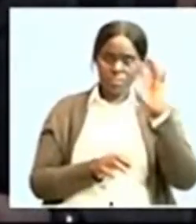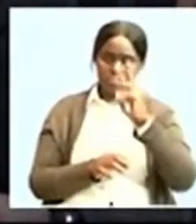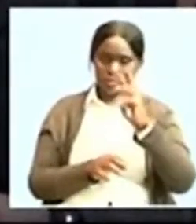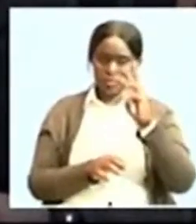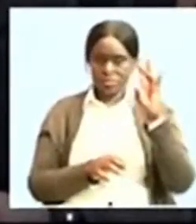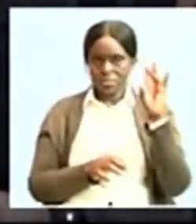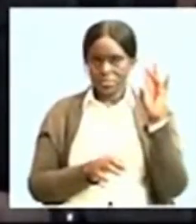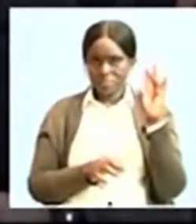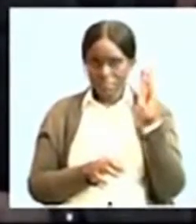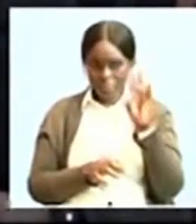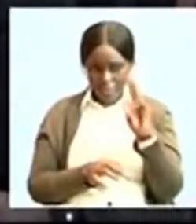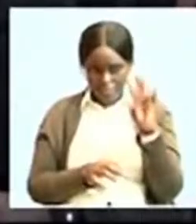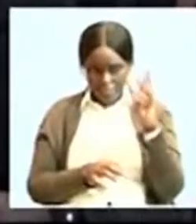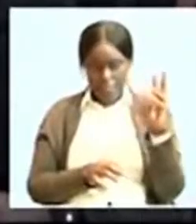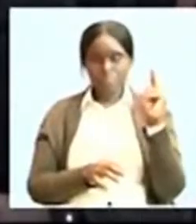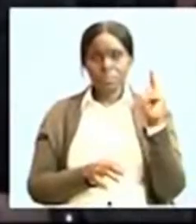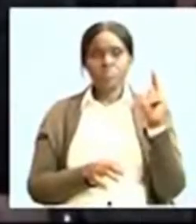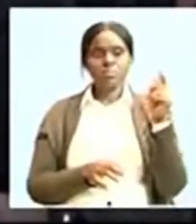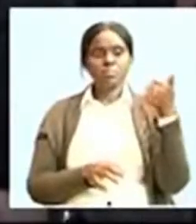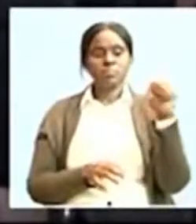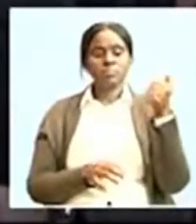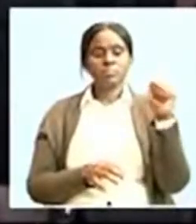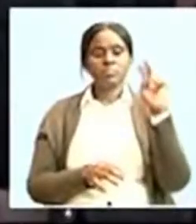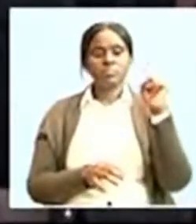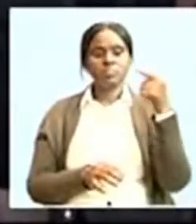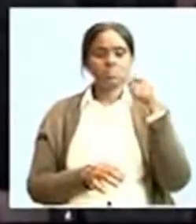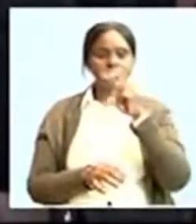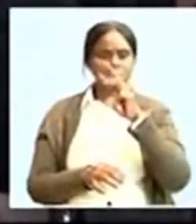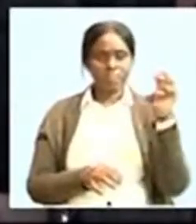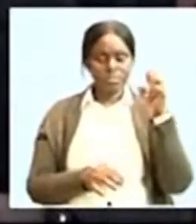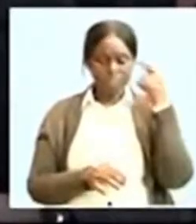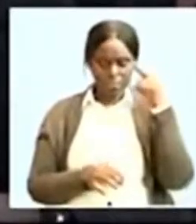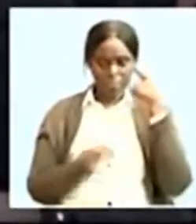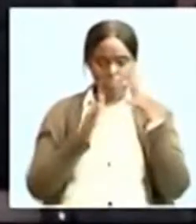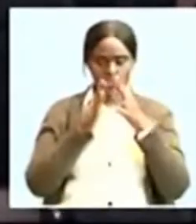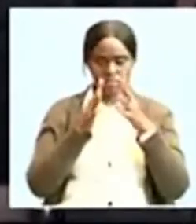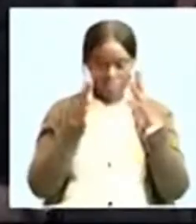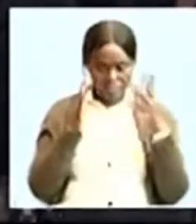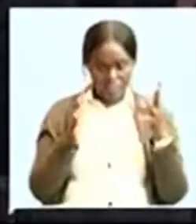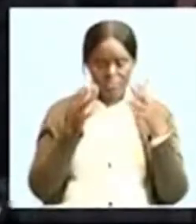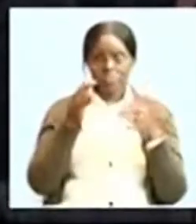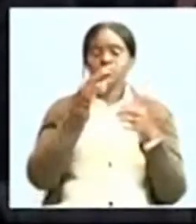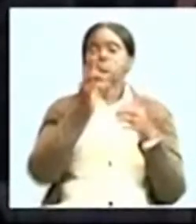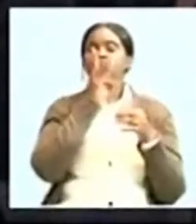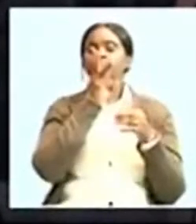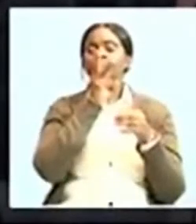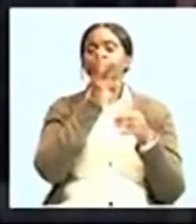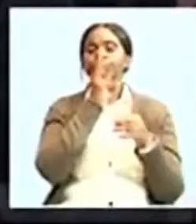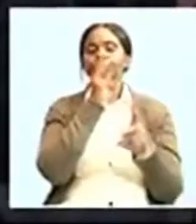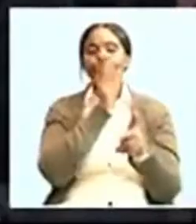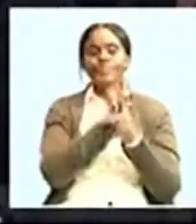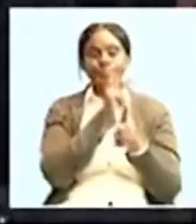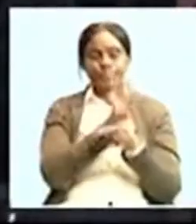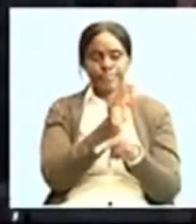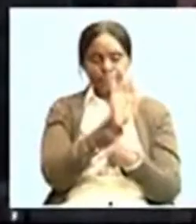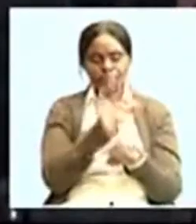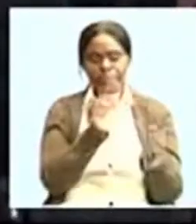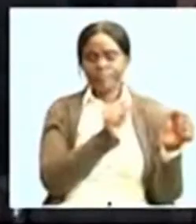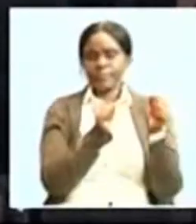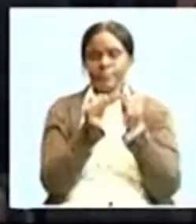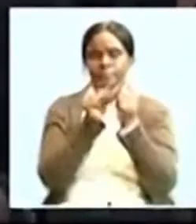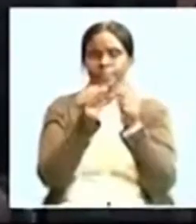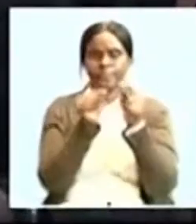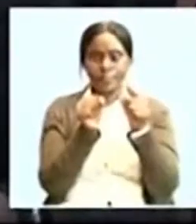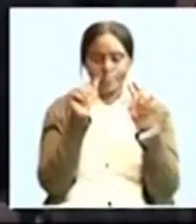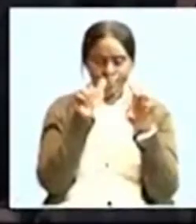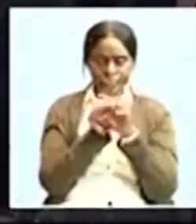457,776 kwacha teningwe for expansion of water storage systems